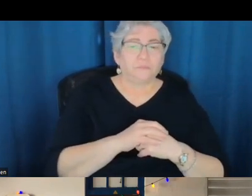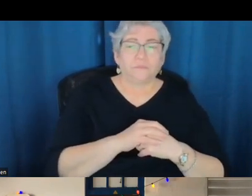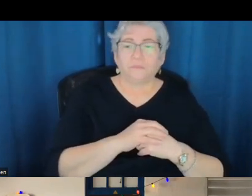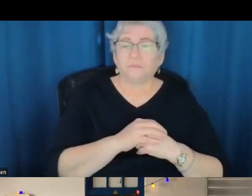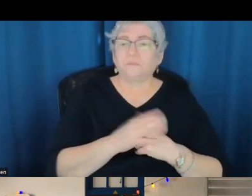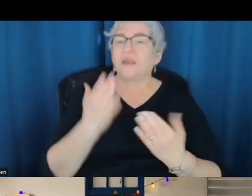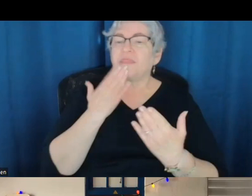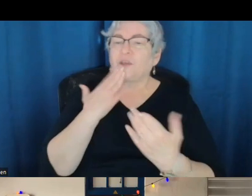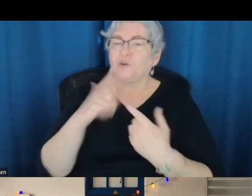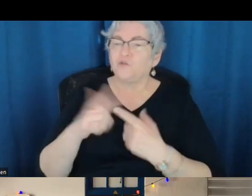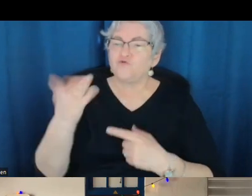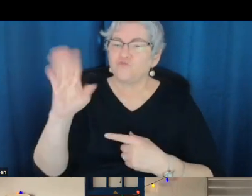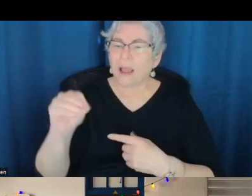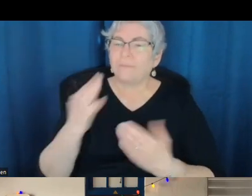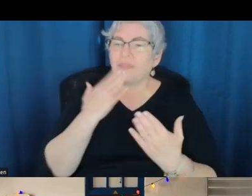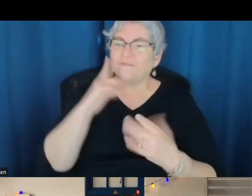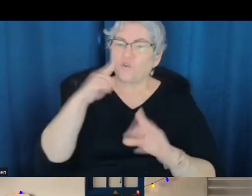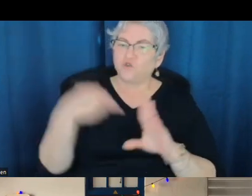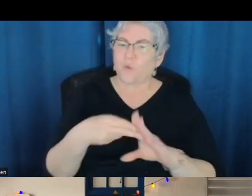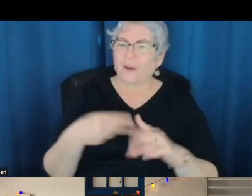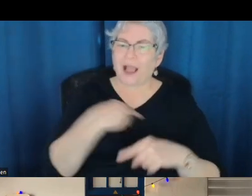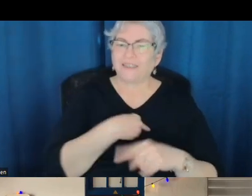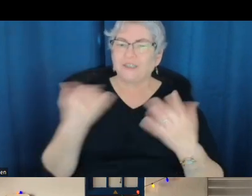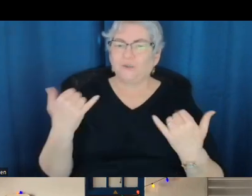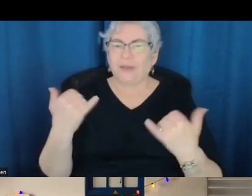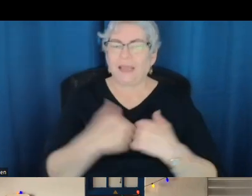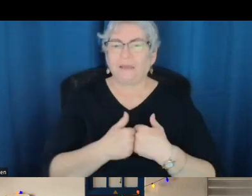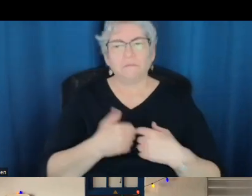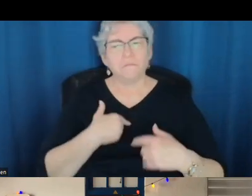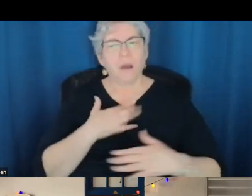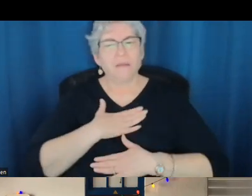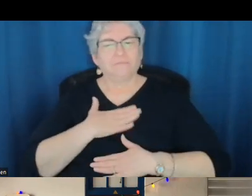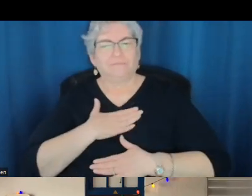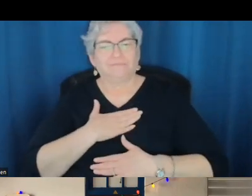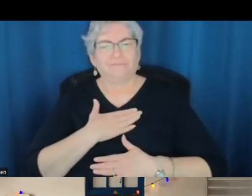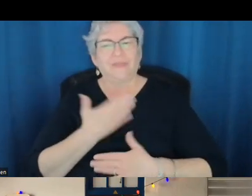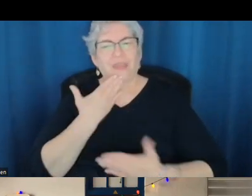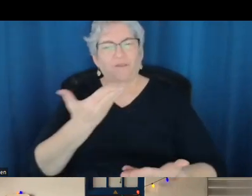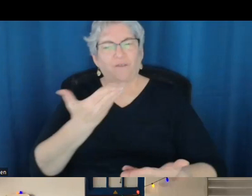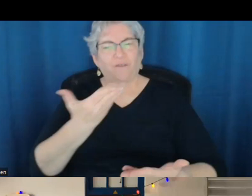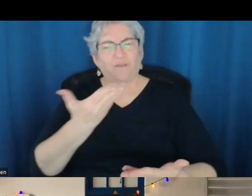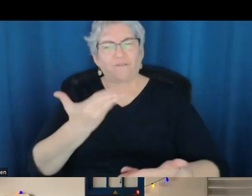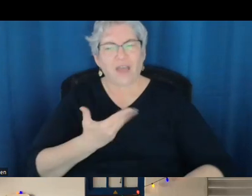Thank you, Graham. Thank you so much for joining us today. My pleasure. Thank you for having me. Yeah.